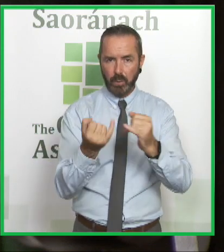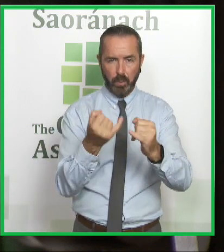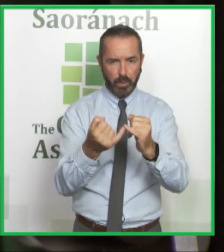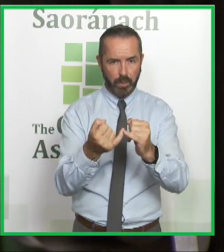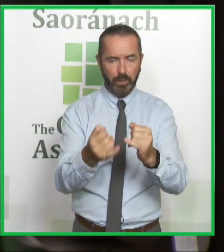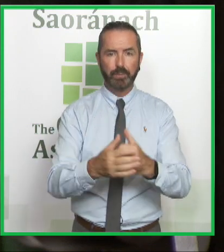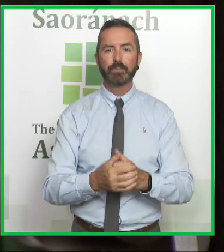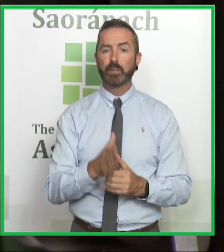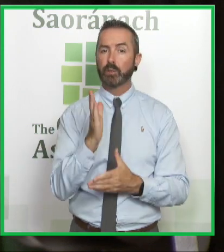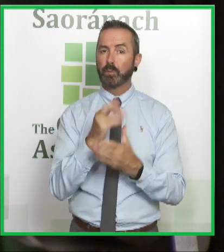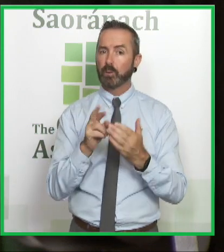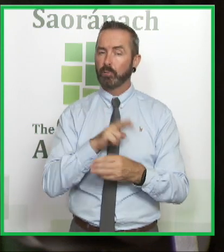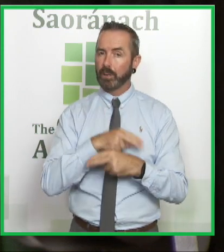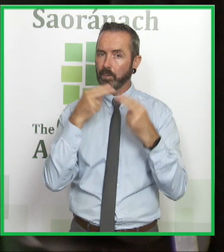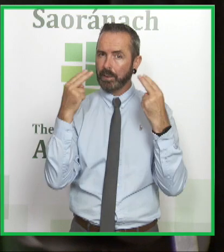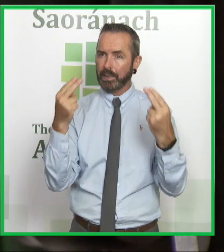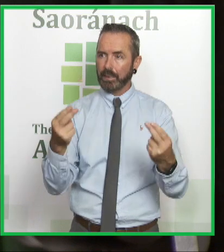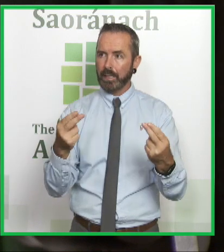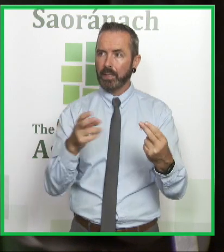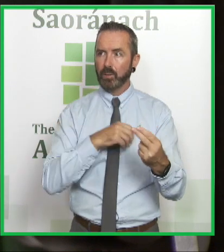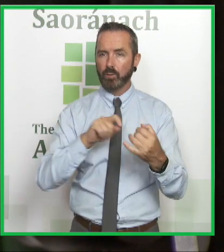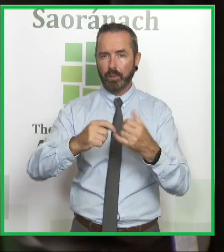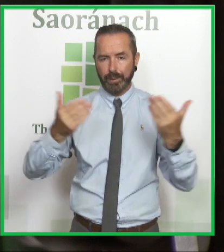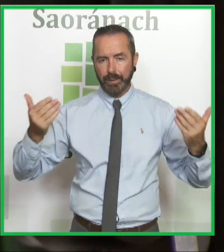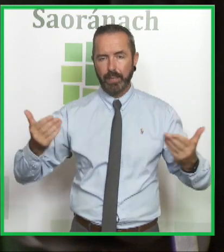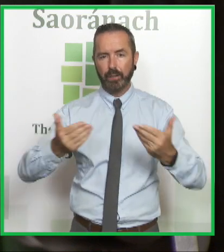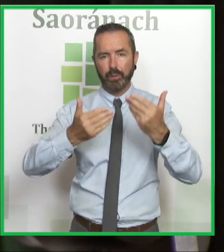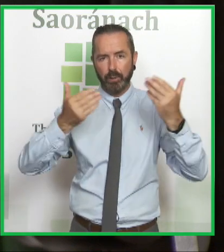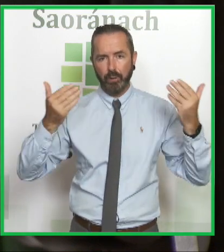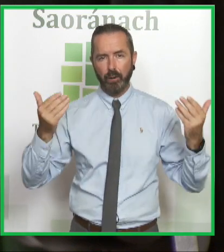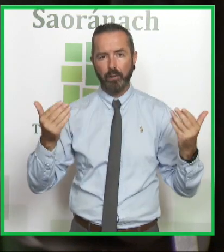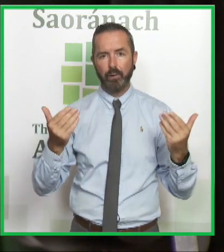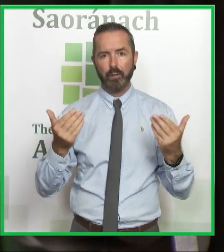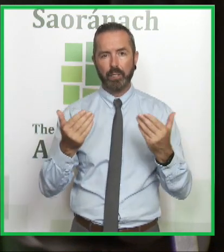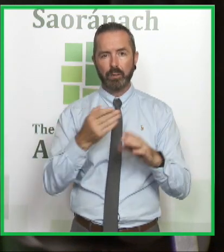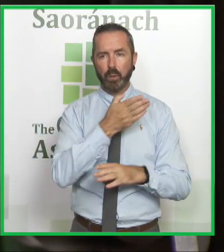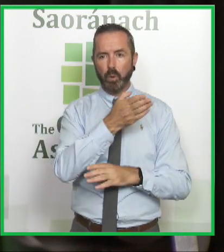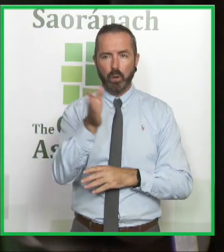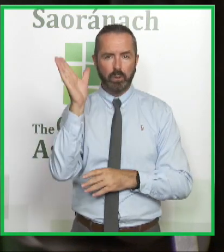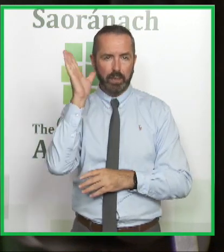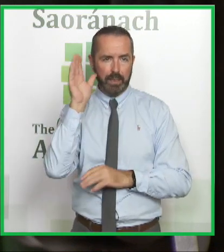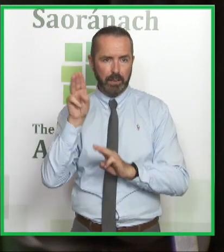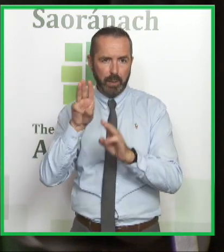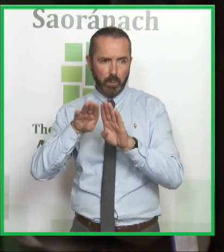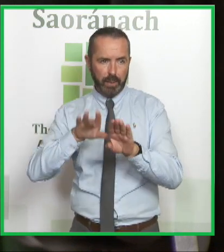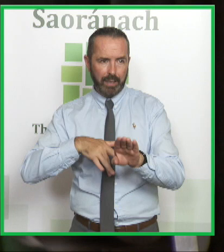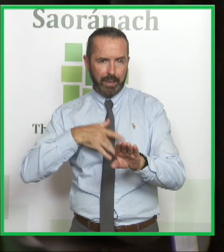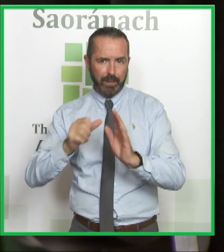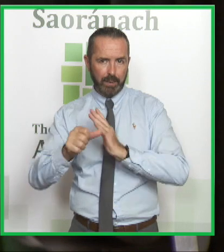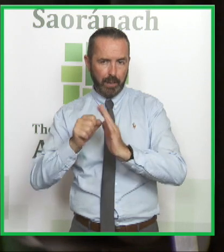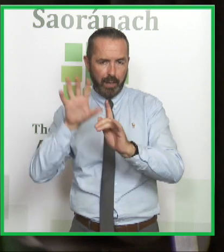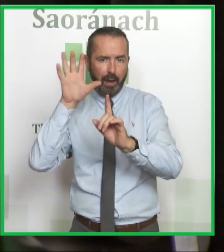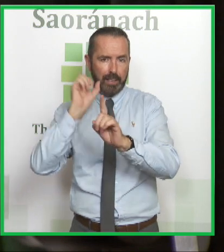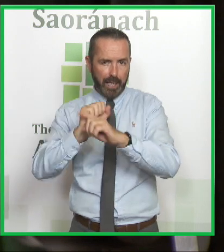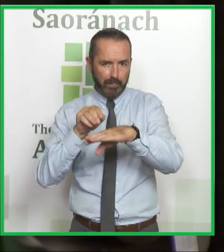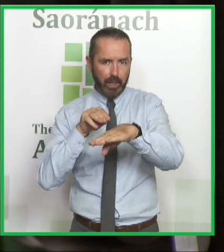and it is something which we should be encouraged to listen to those with lived experience, identify those